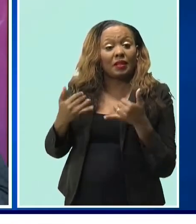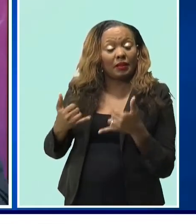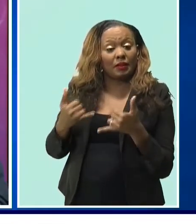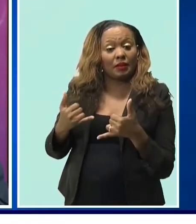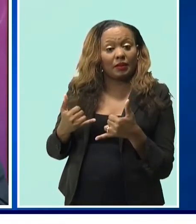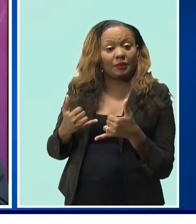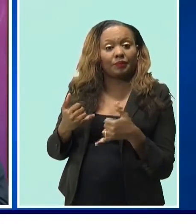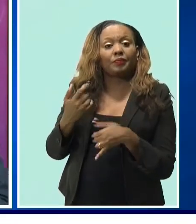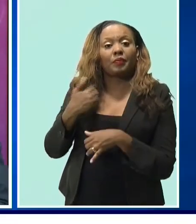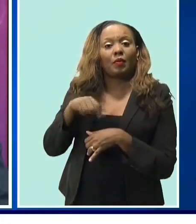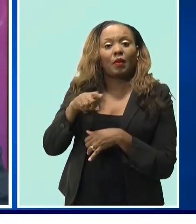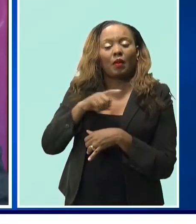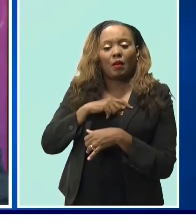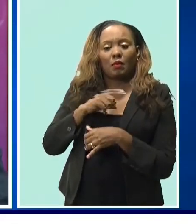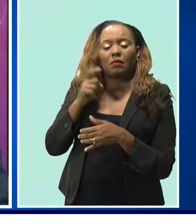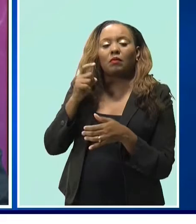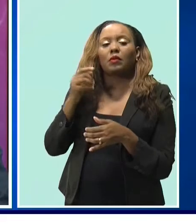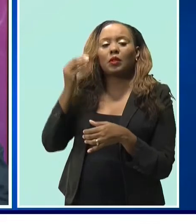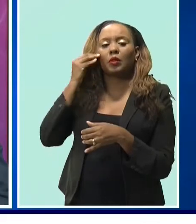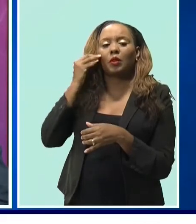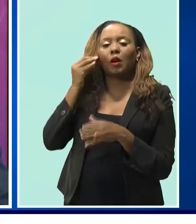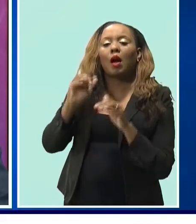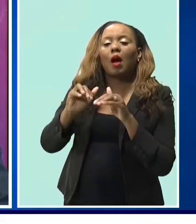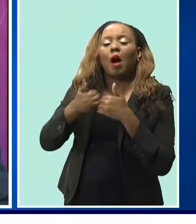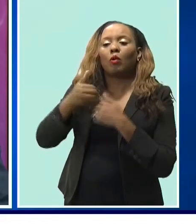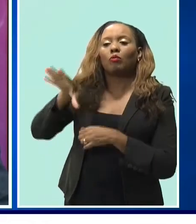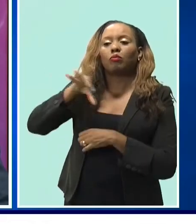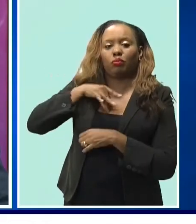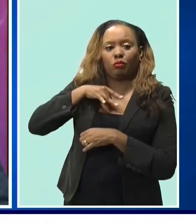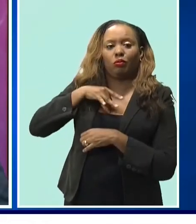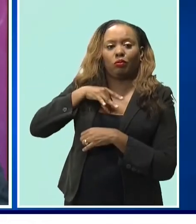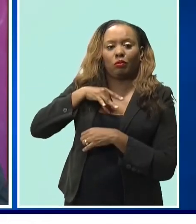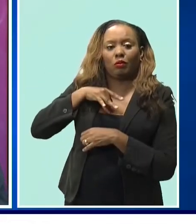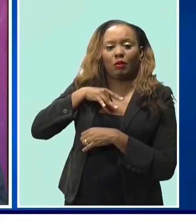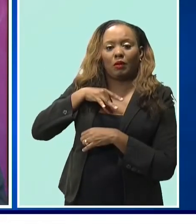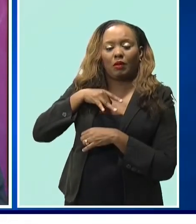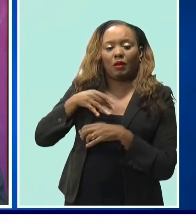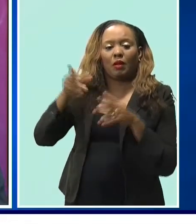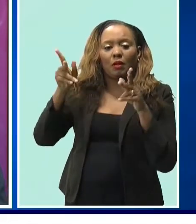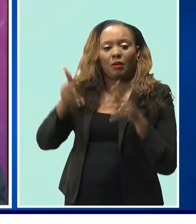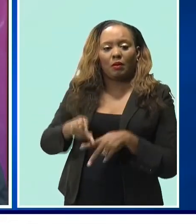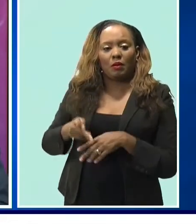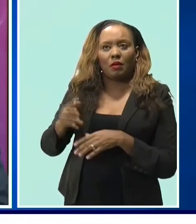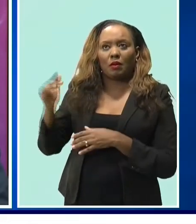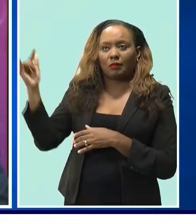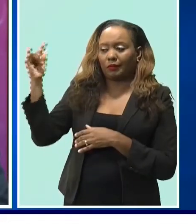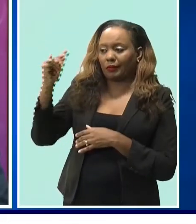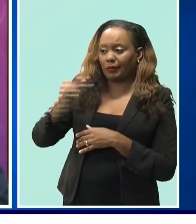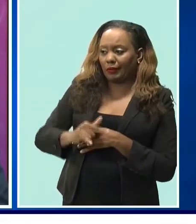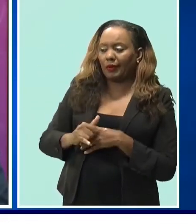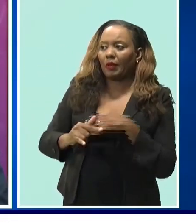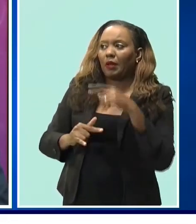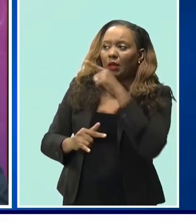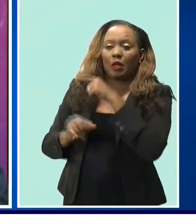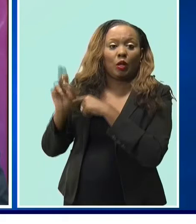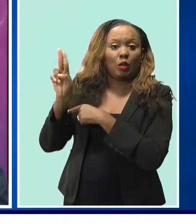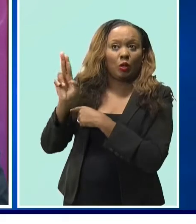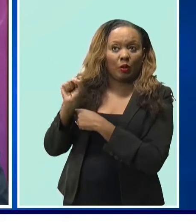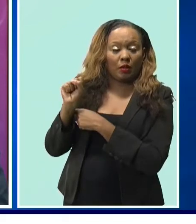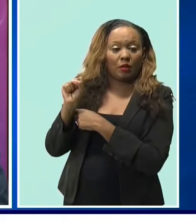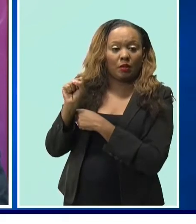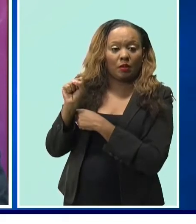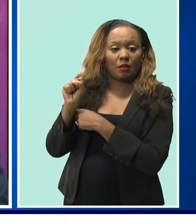the source of his infection, which was a traveler coming in from the US, which he was directly related